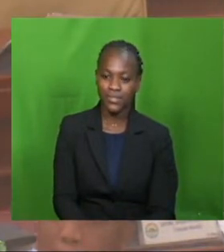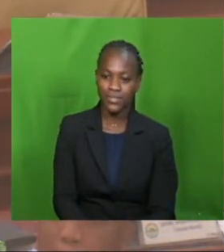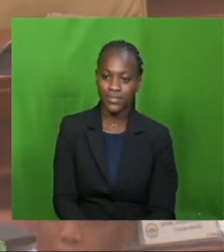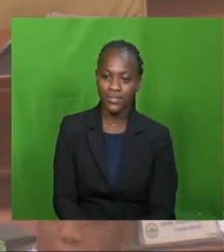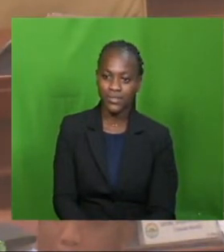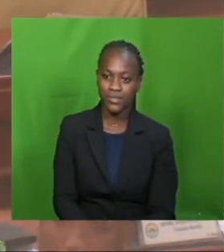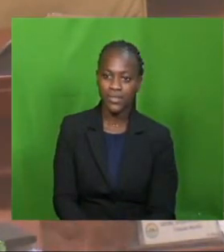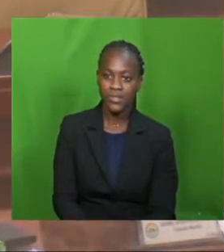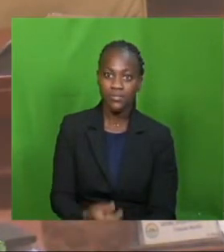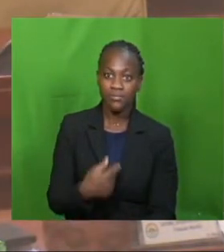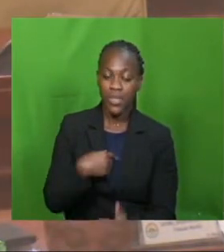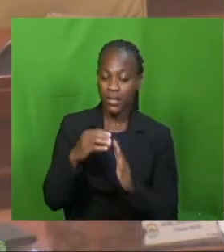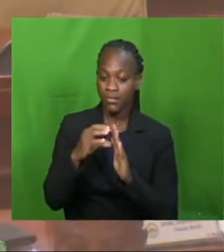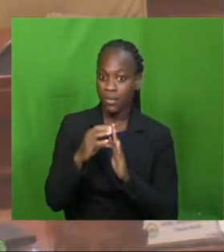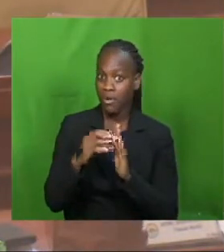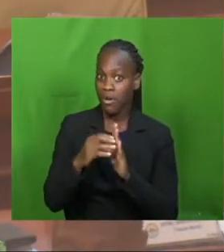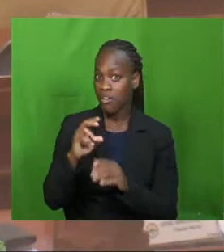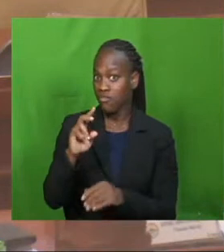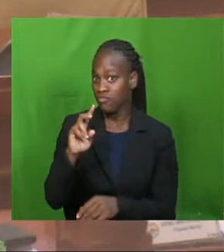paragraph